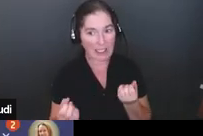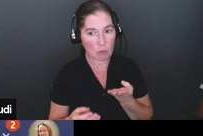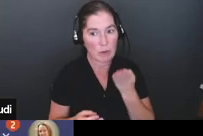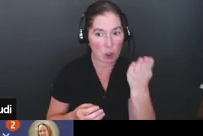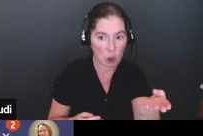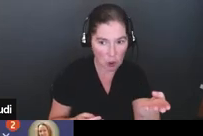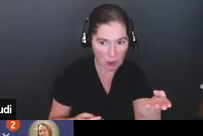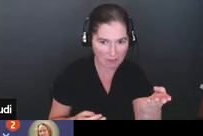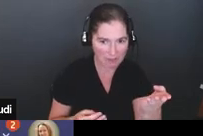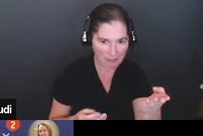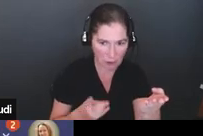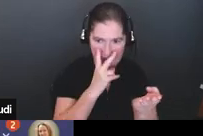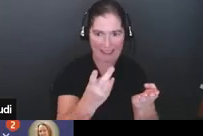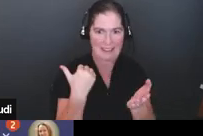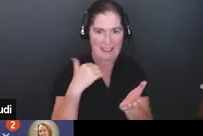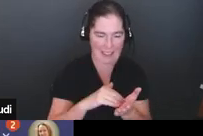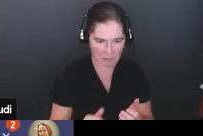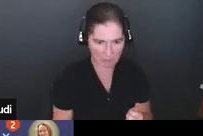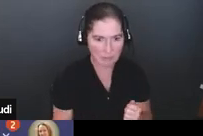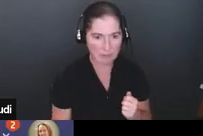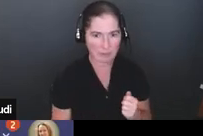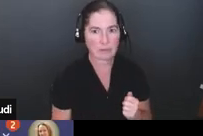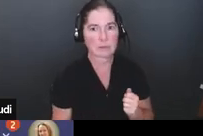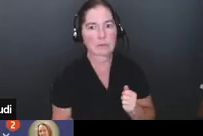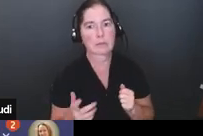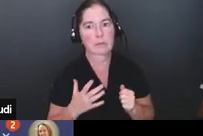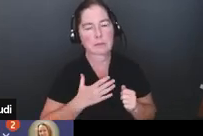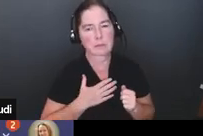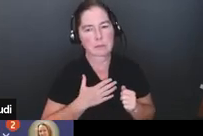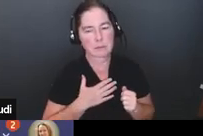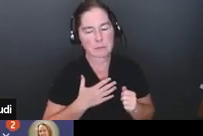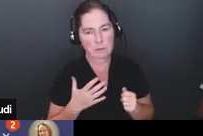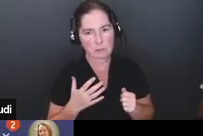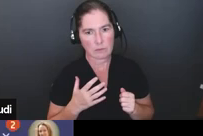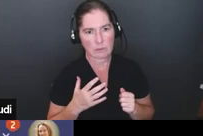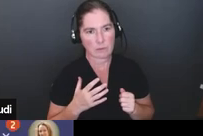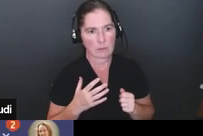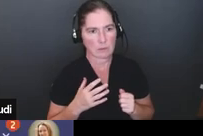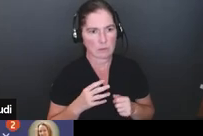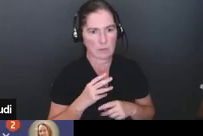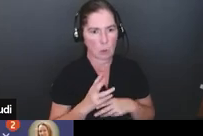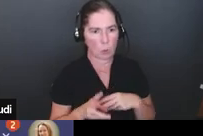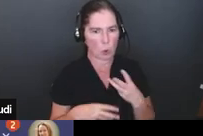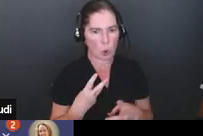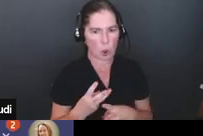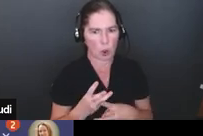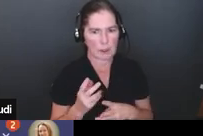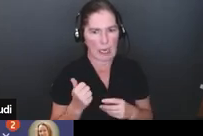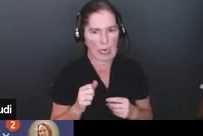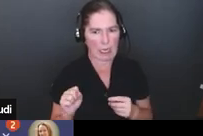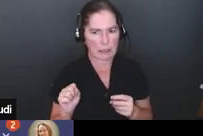there. I can go into my world as